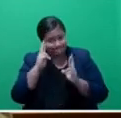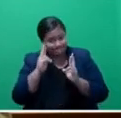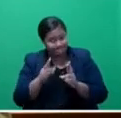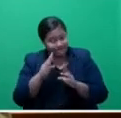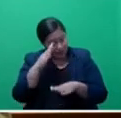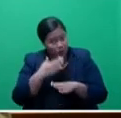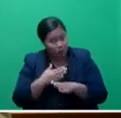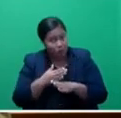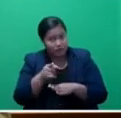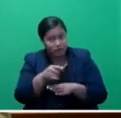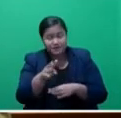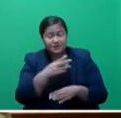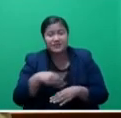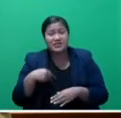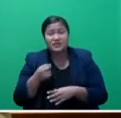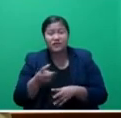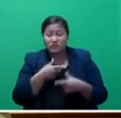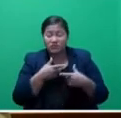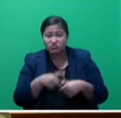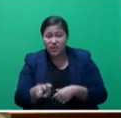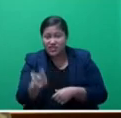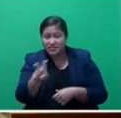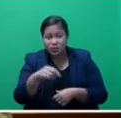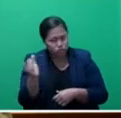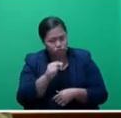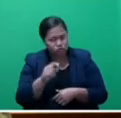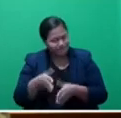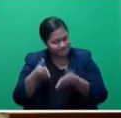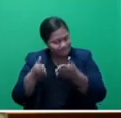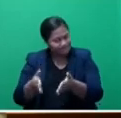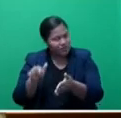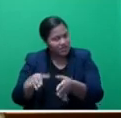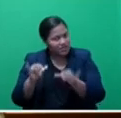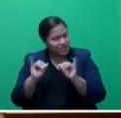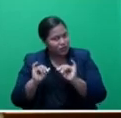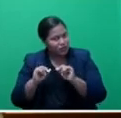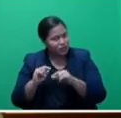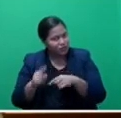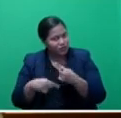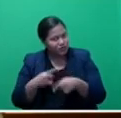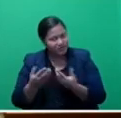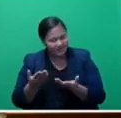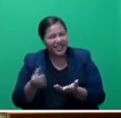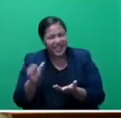Infrastructure, Transport will look into these outstanding issues and redress accordingly.